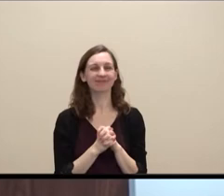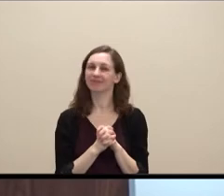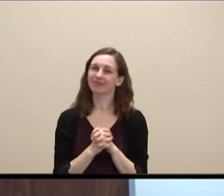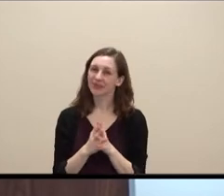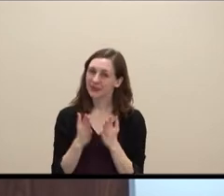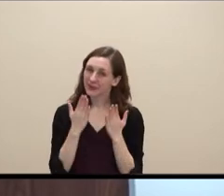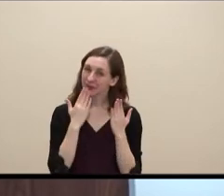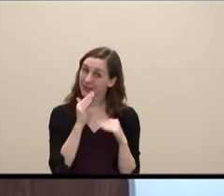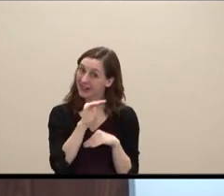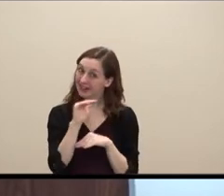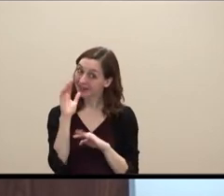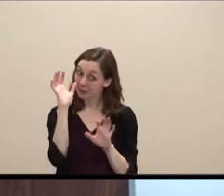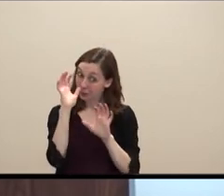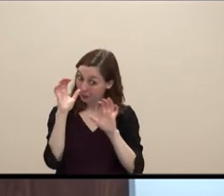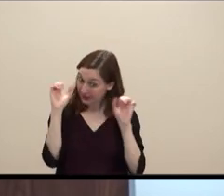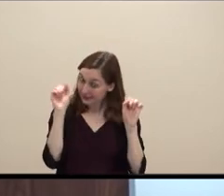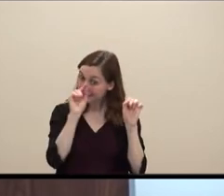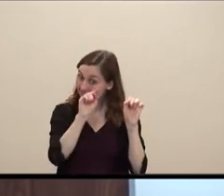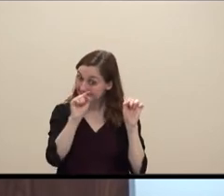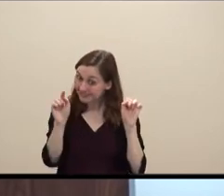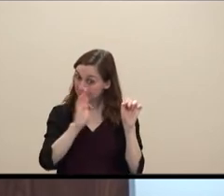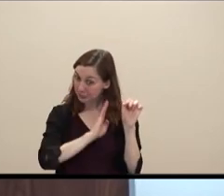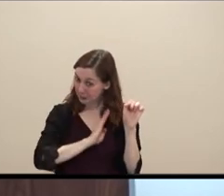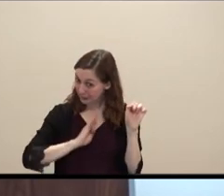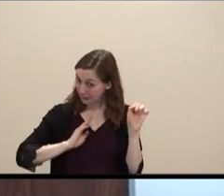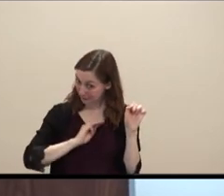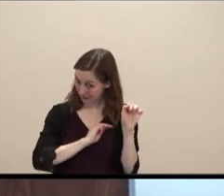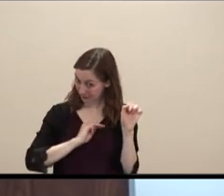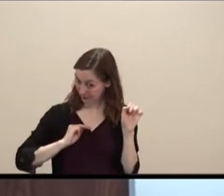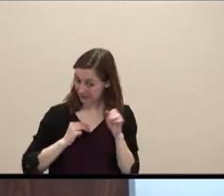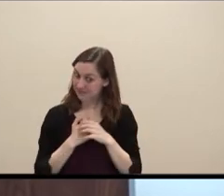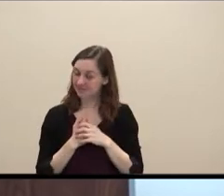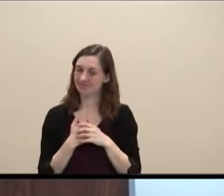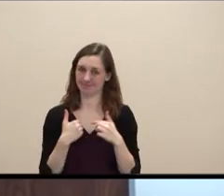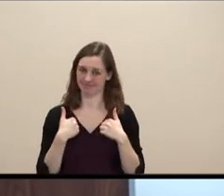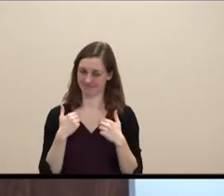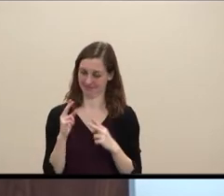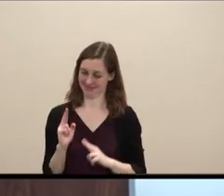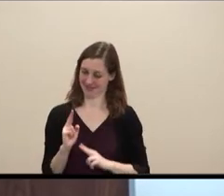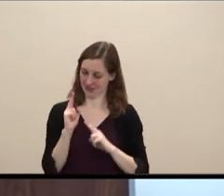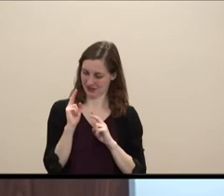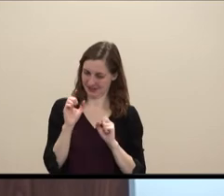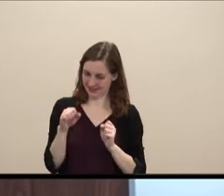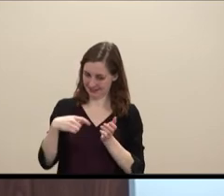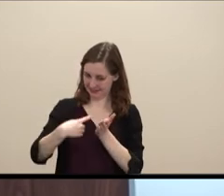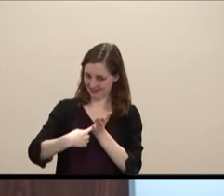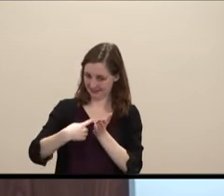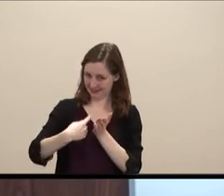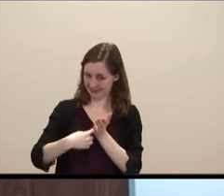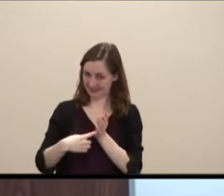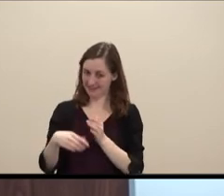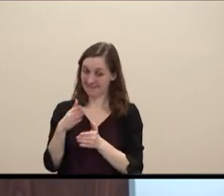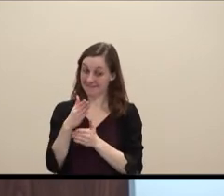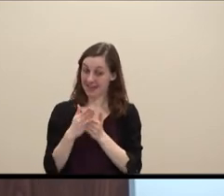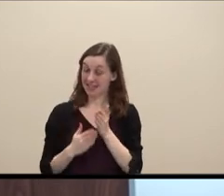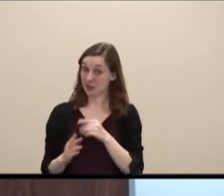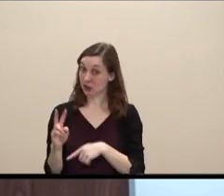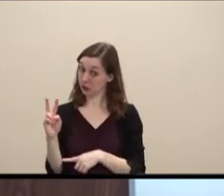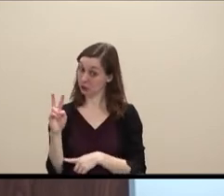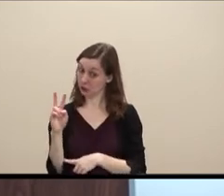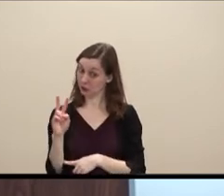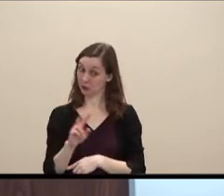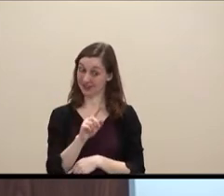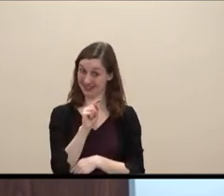Good evening, Madam President and members of the board. It's my honor to talk to you about phase two of the teacher incentive allotment